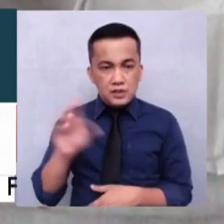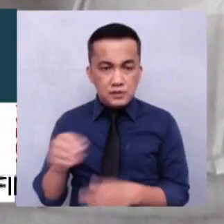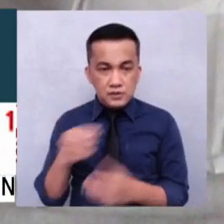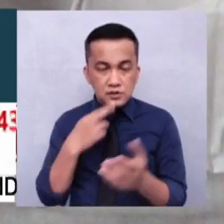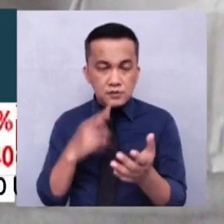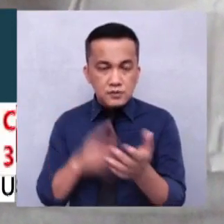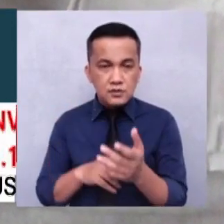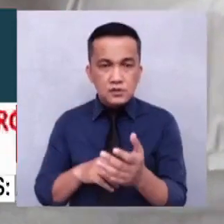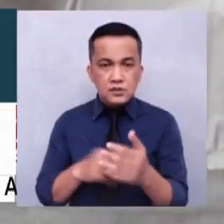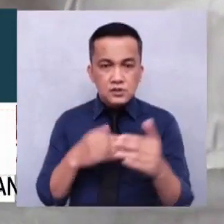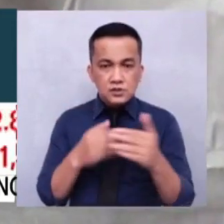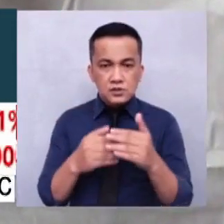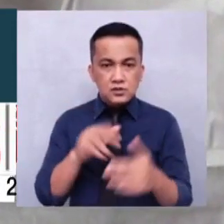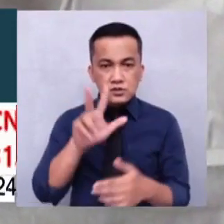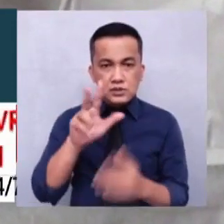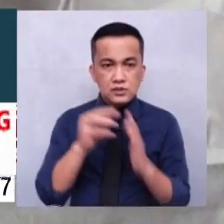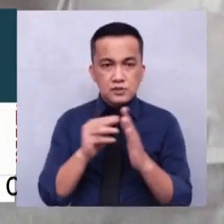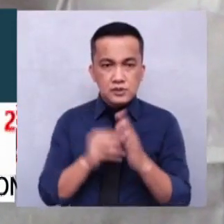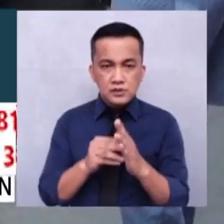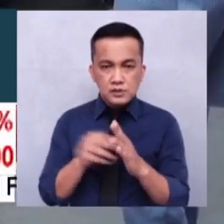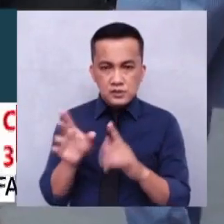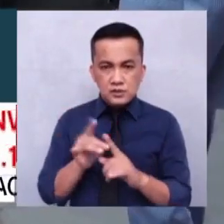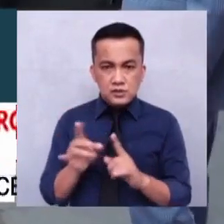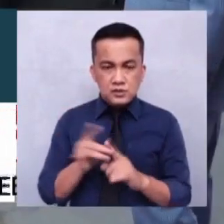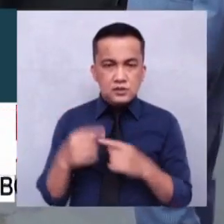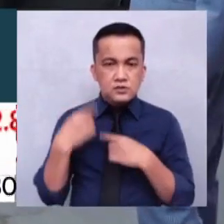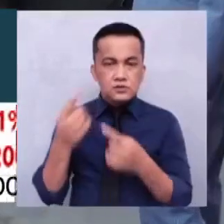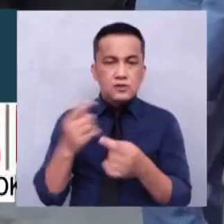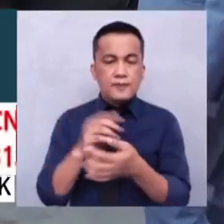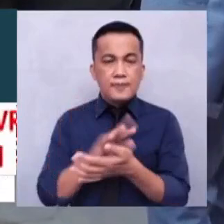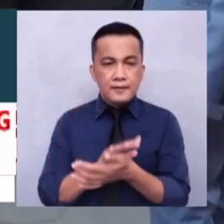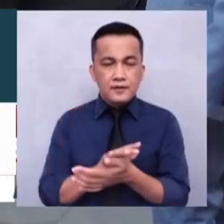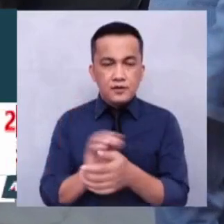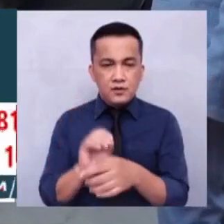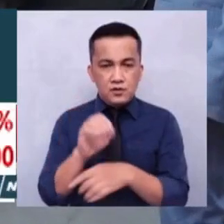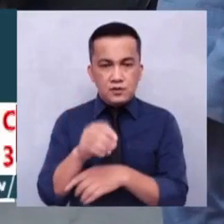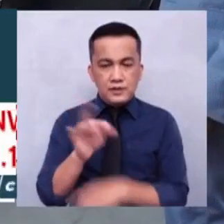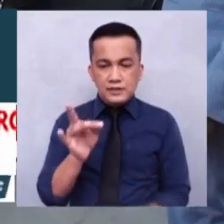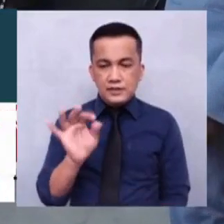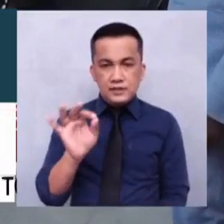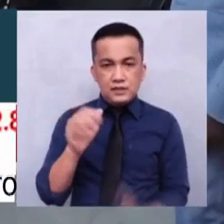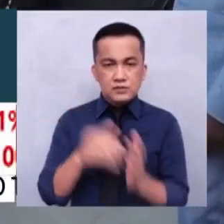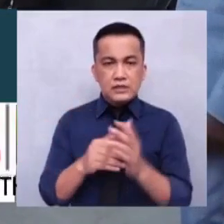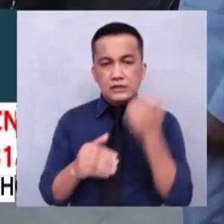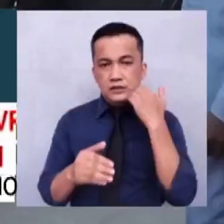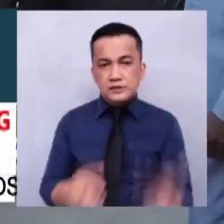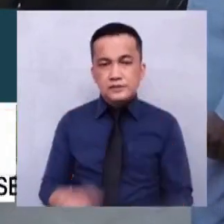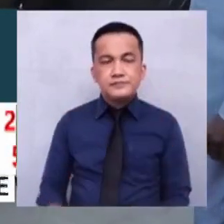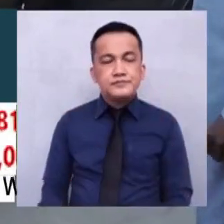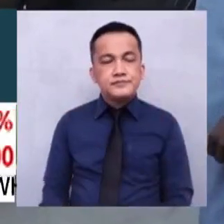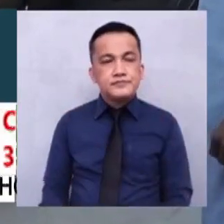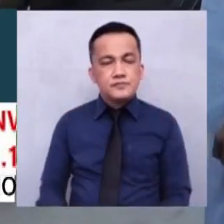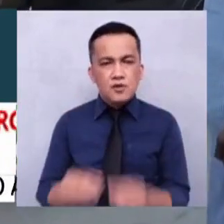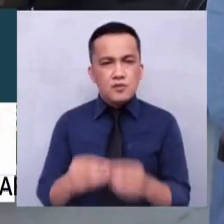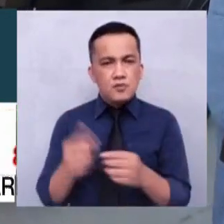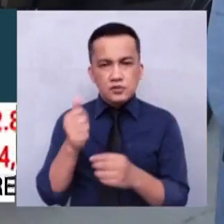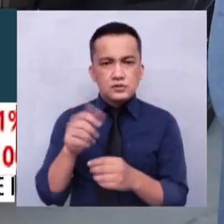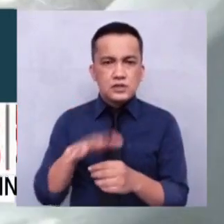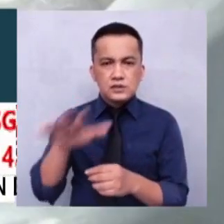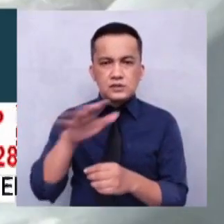million COVID-19 infections during the pandemic and over 89,000 deaths, the most on the African continent.